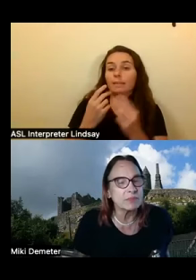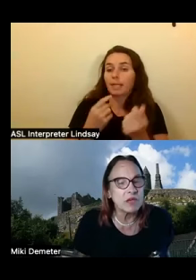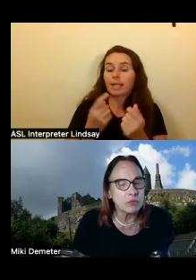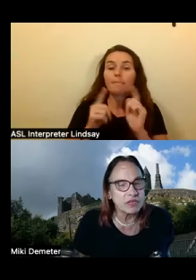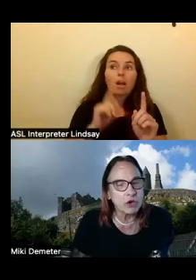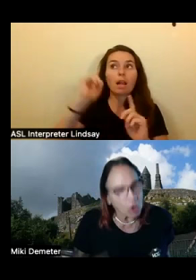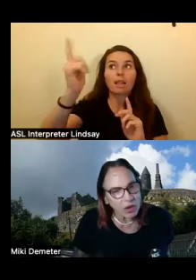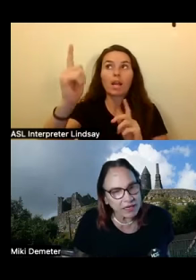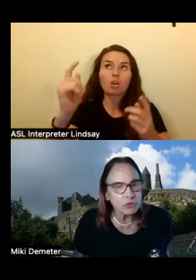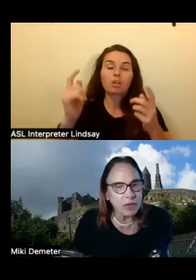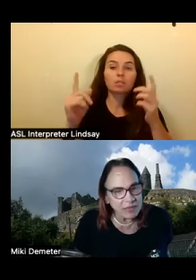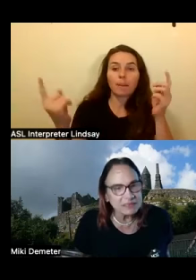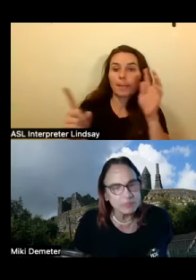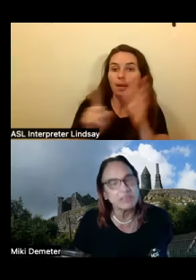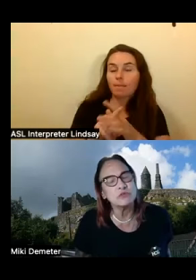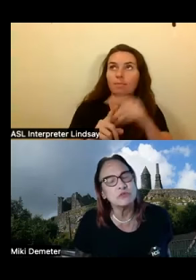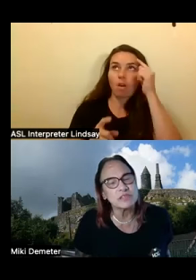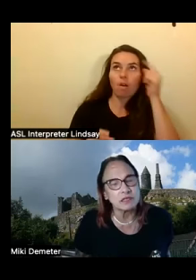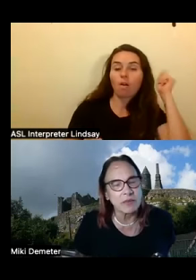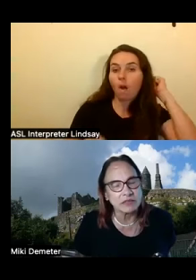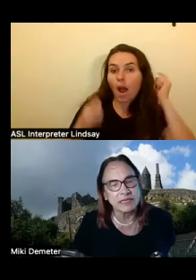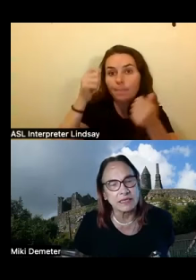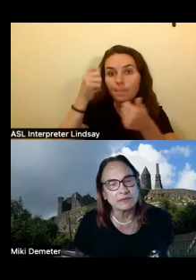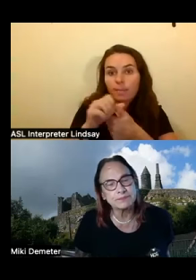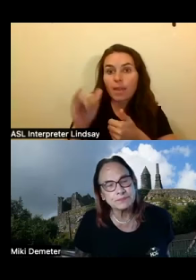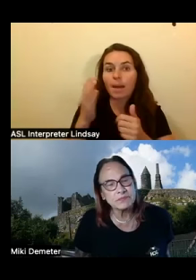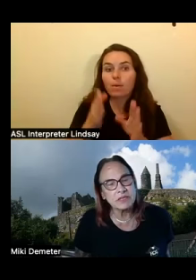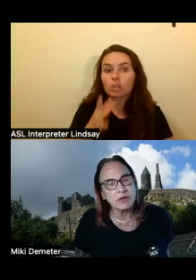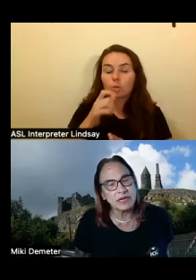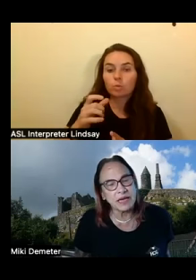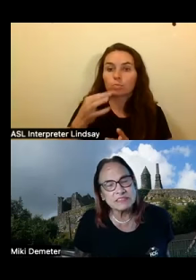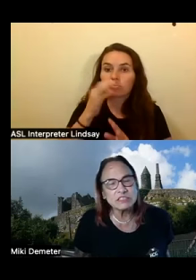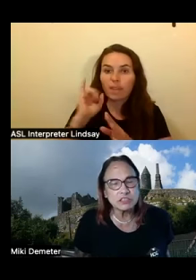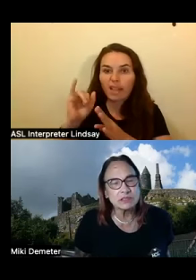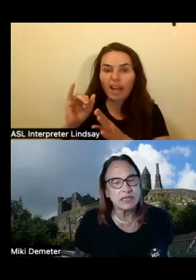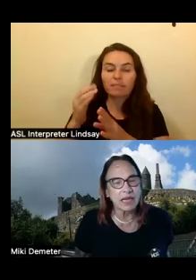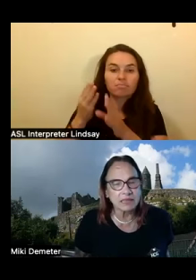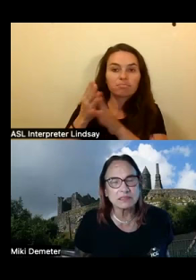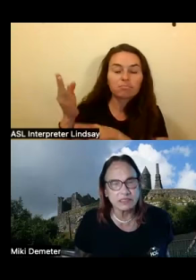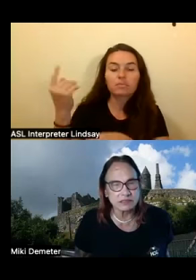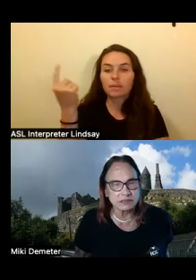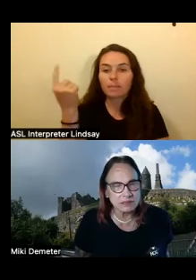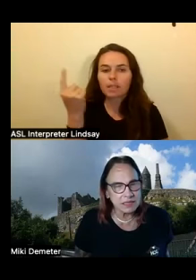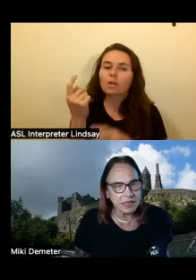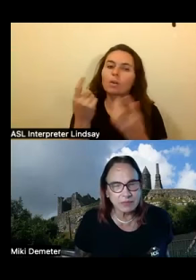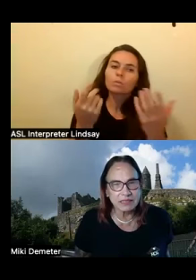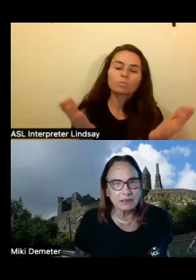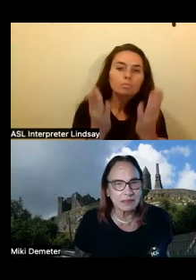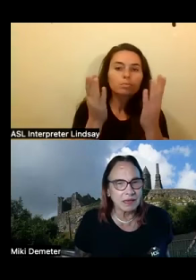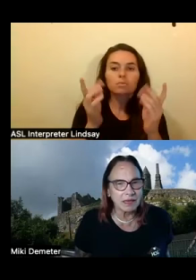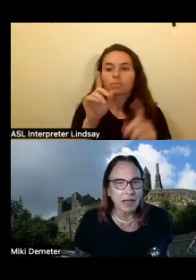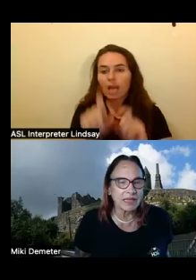come up where you go, oh, I met somebody who knows all about that, right? And be sure to ask questions. And I